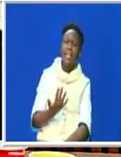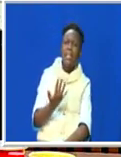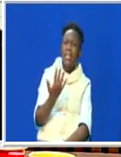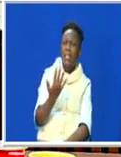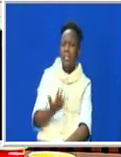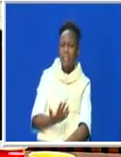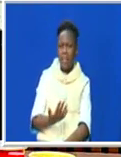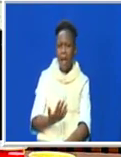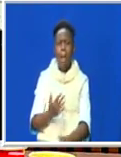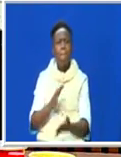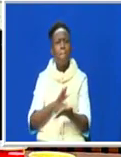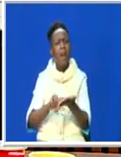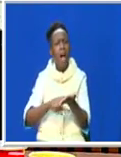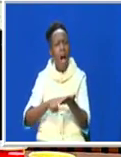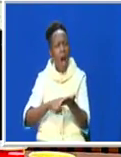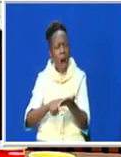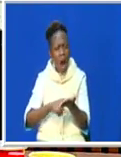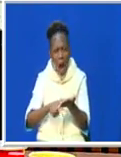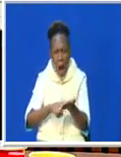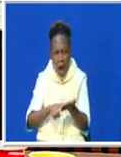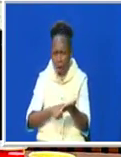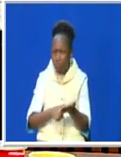even brown?